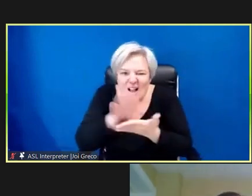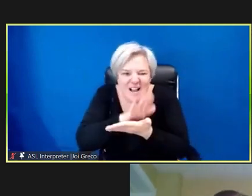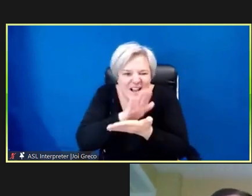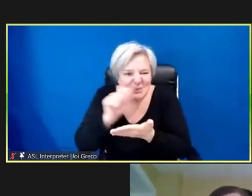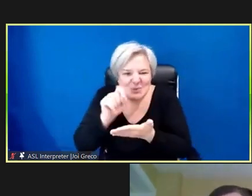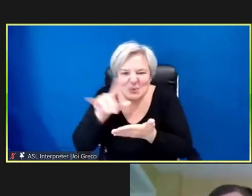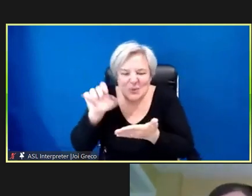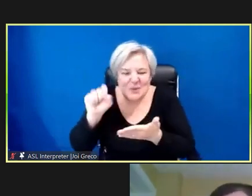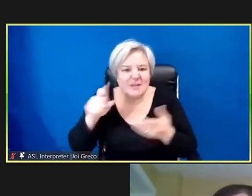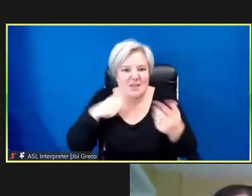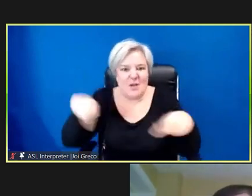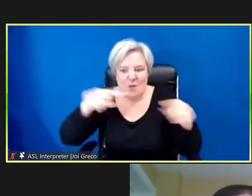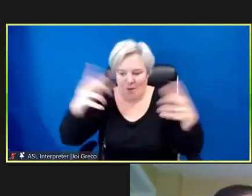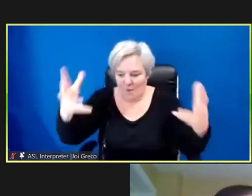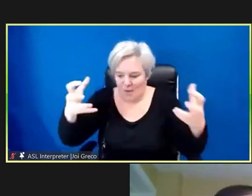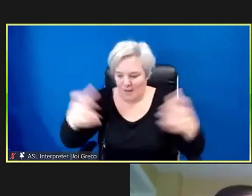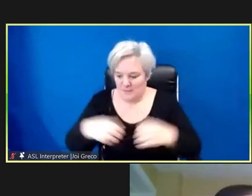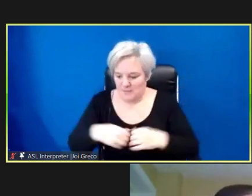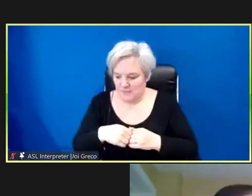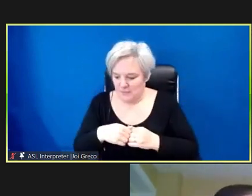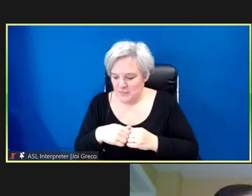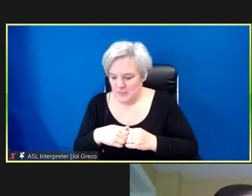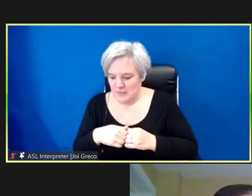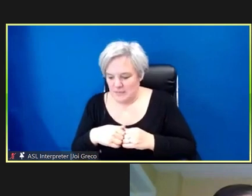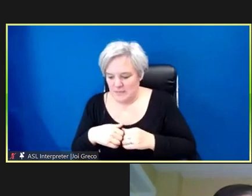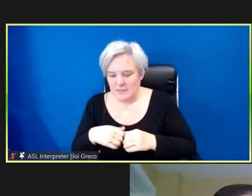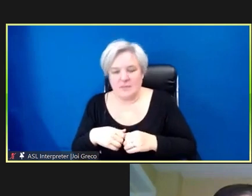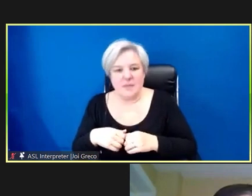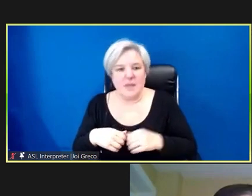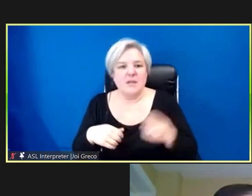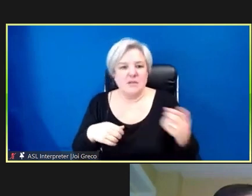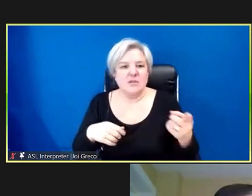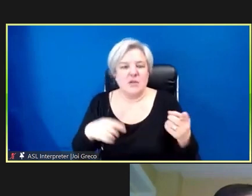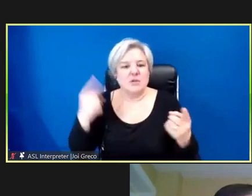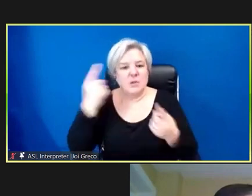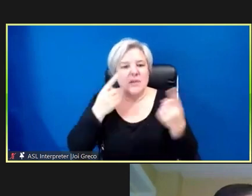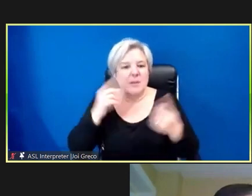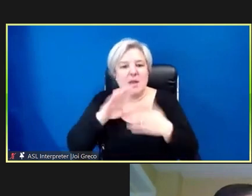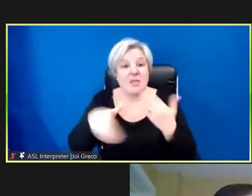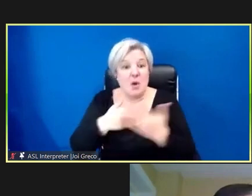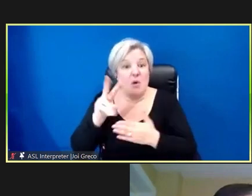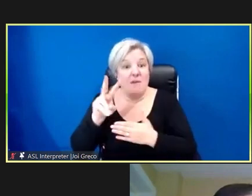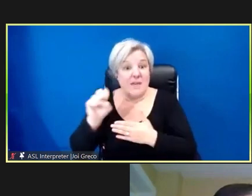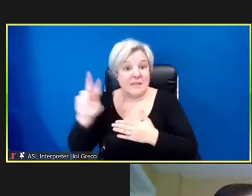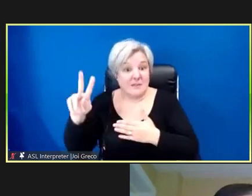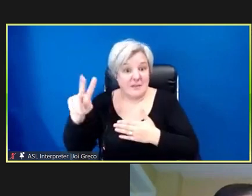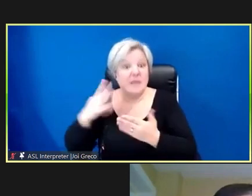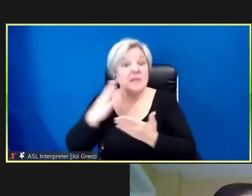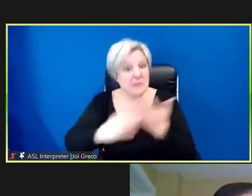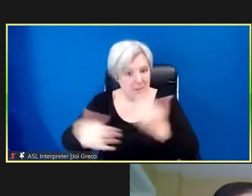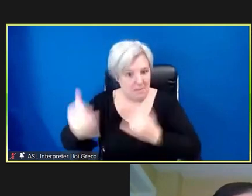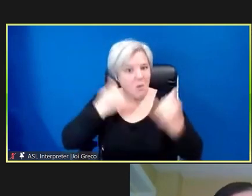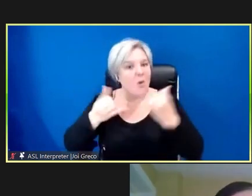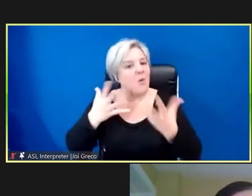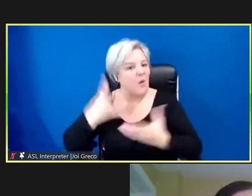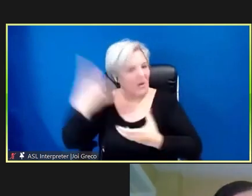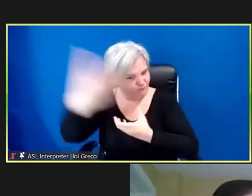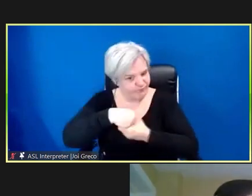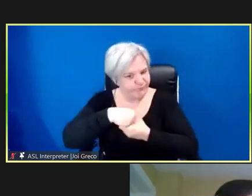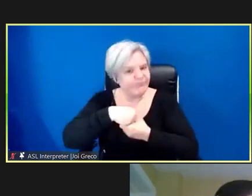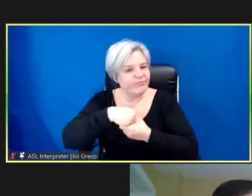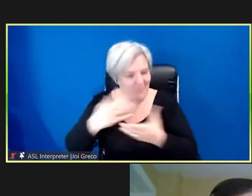then some of those hospitals have gone on to want to work with us to do the whole VSV project. But that